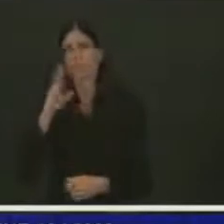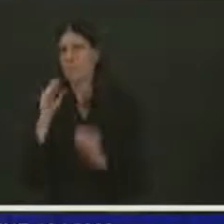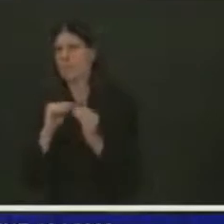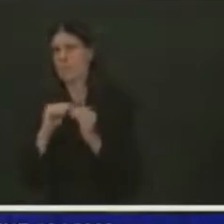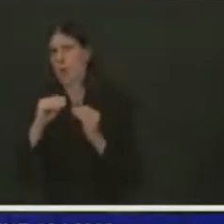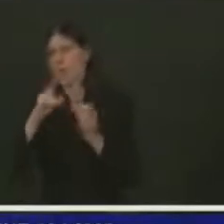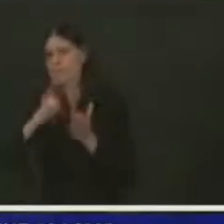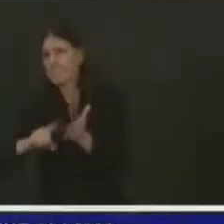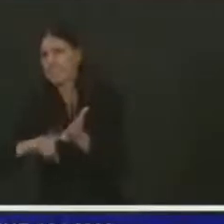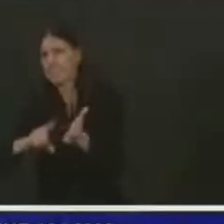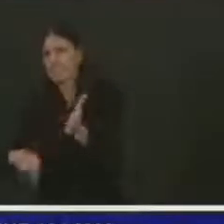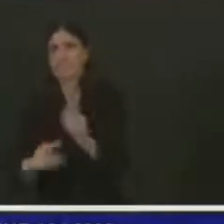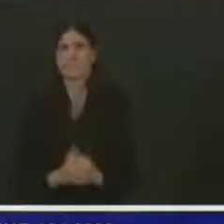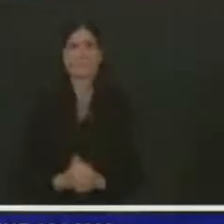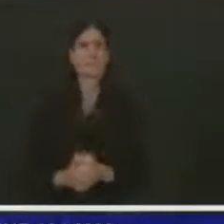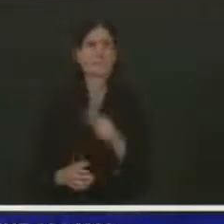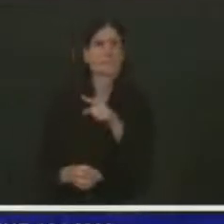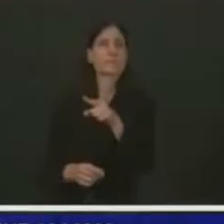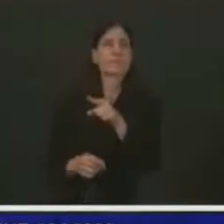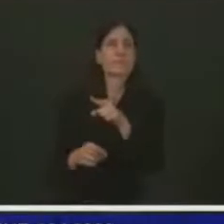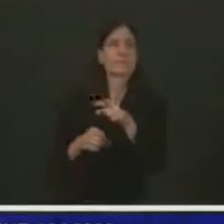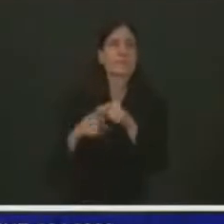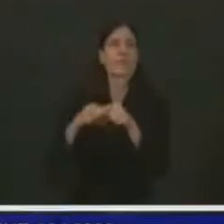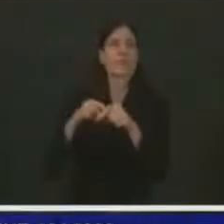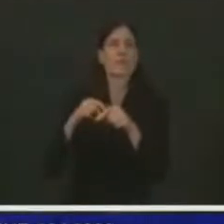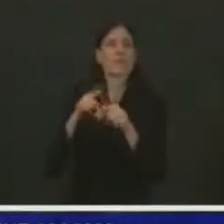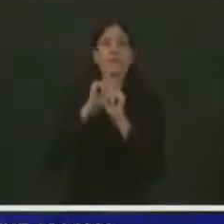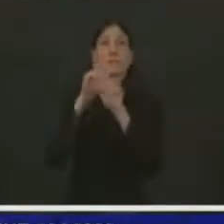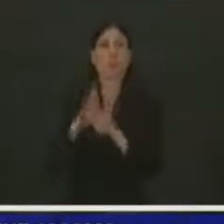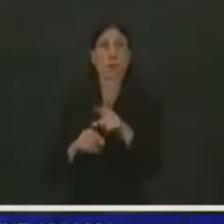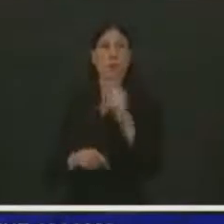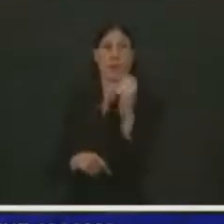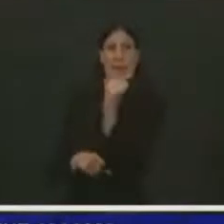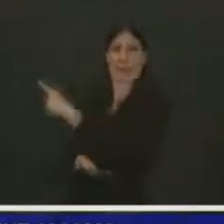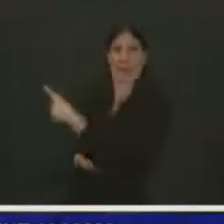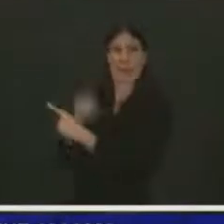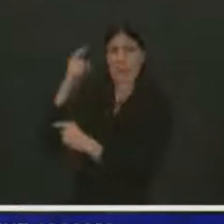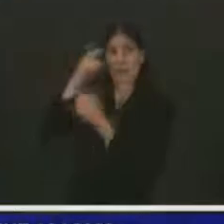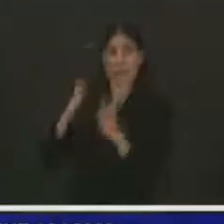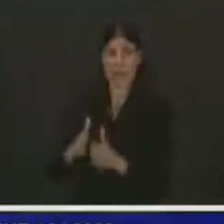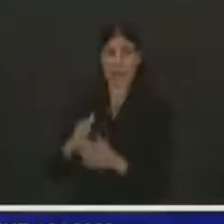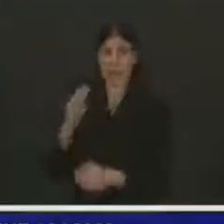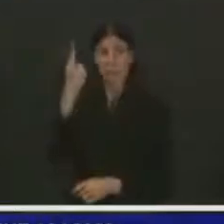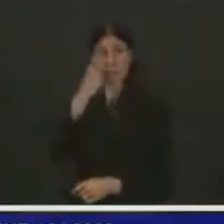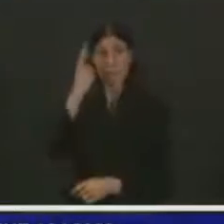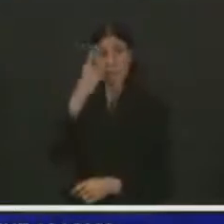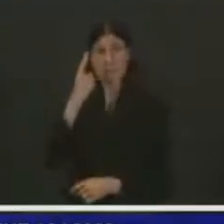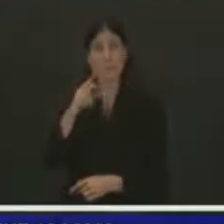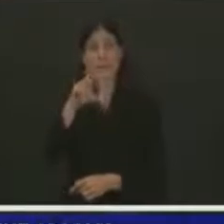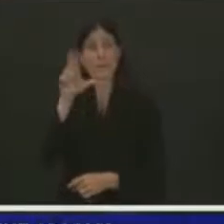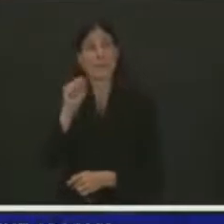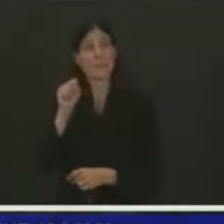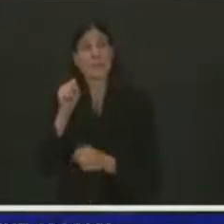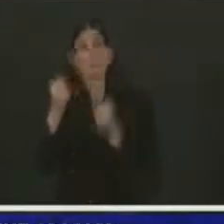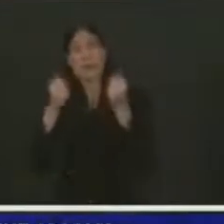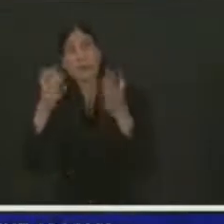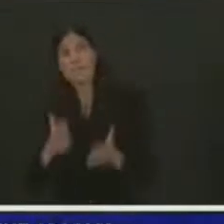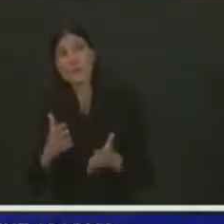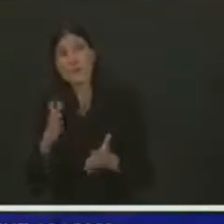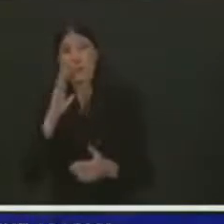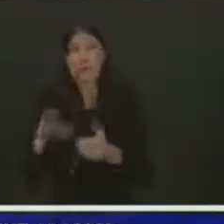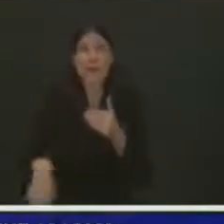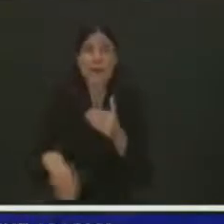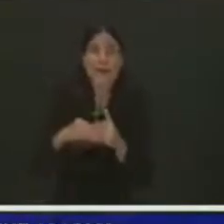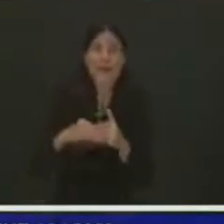does that include taxi drivers, Uber drivers, Lyft drivers, and if not, why not? We're focusing on the